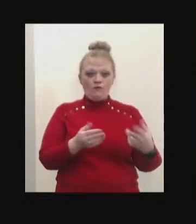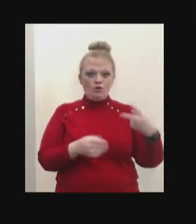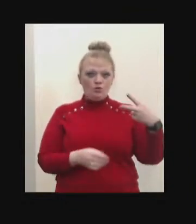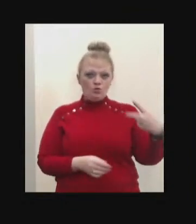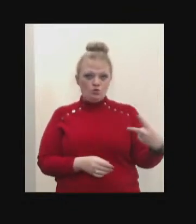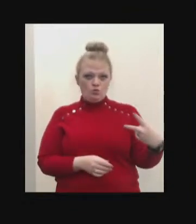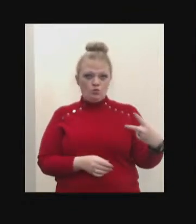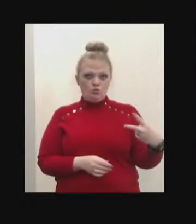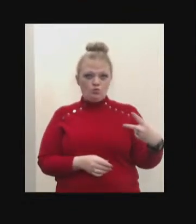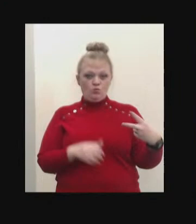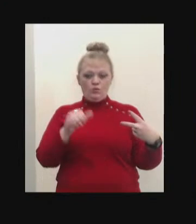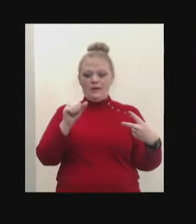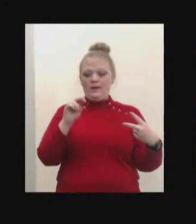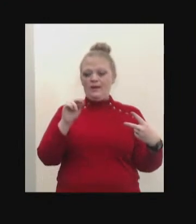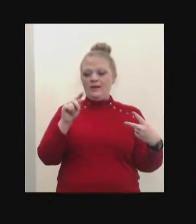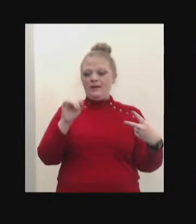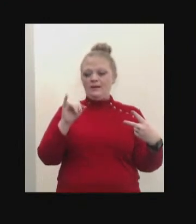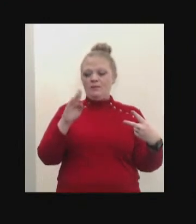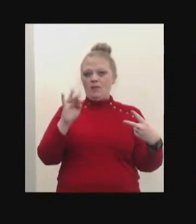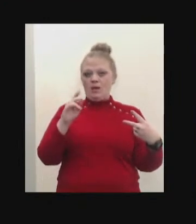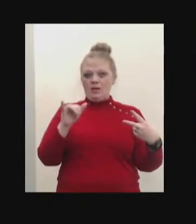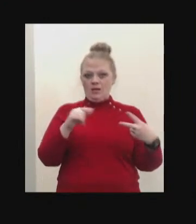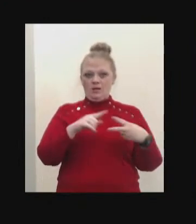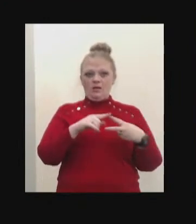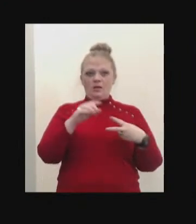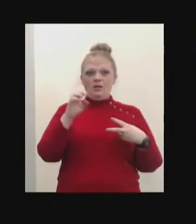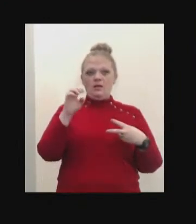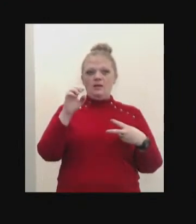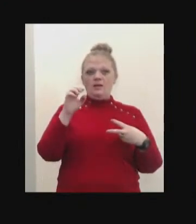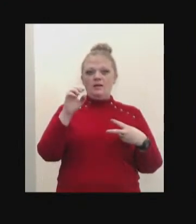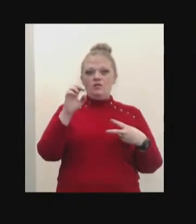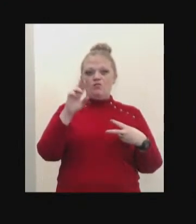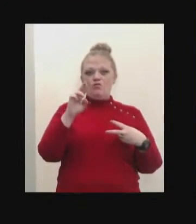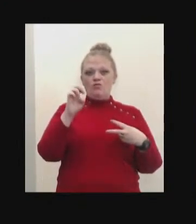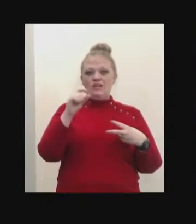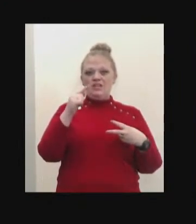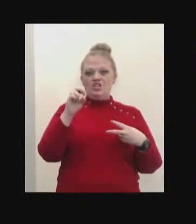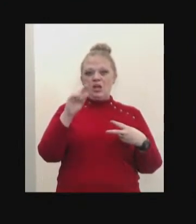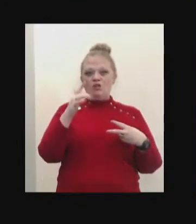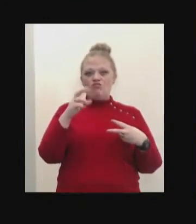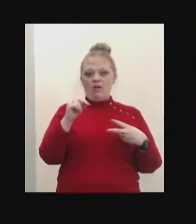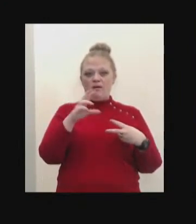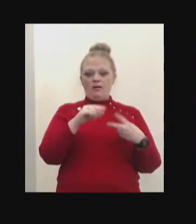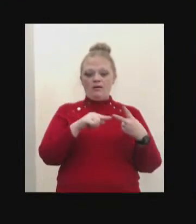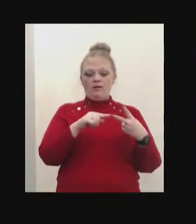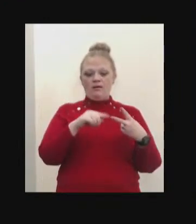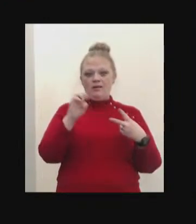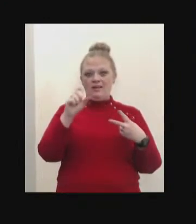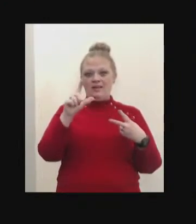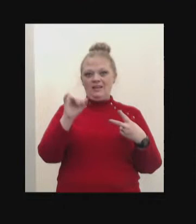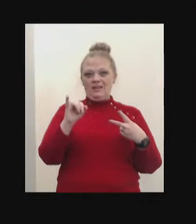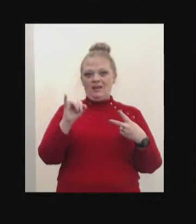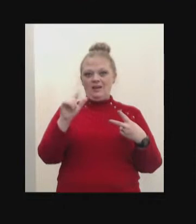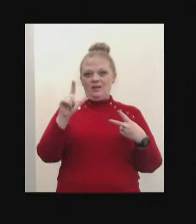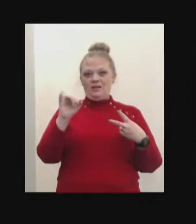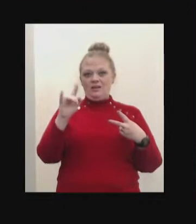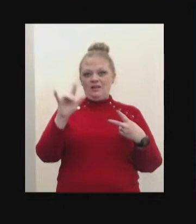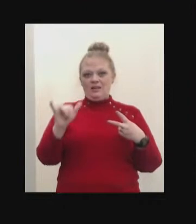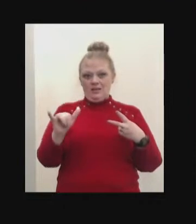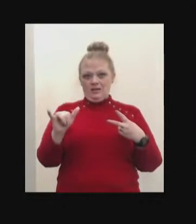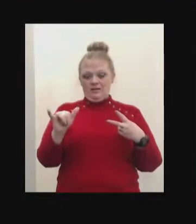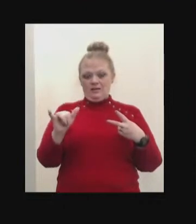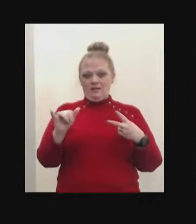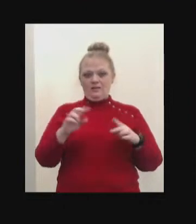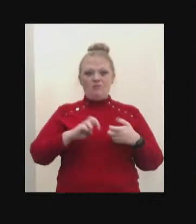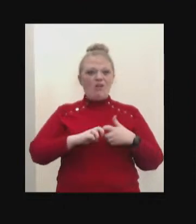antibody products, the Regeneron and the Eli Lilly product. The problem is that the indications is that they have significant